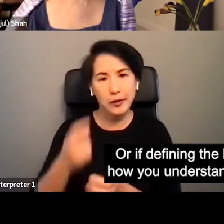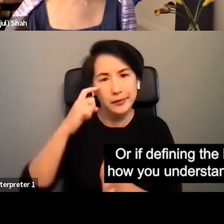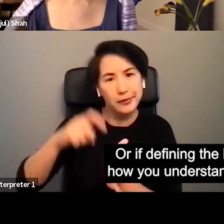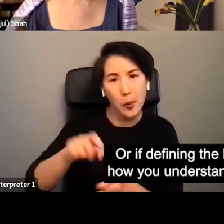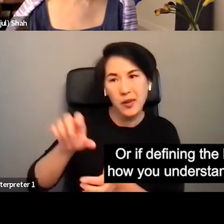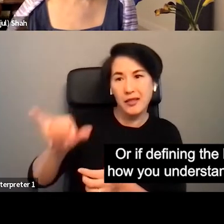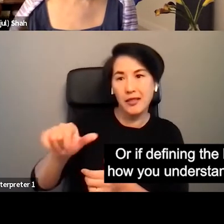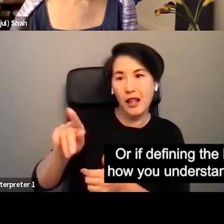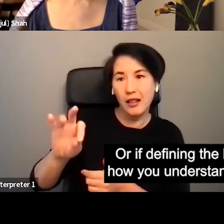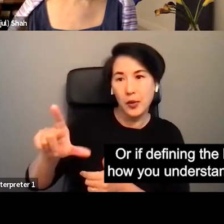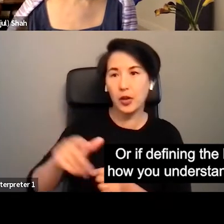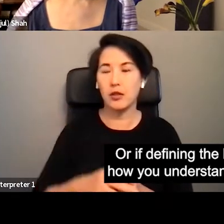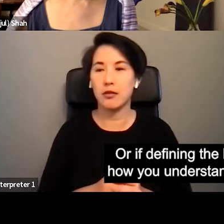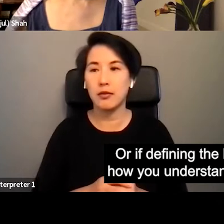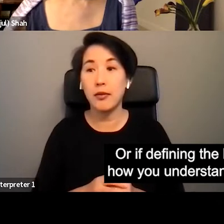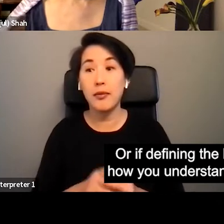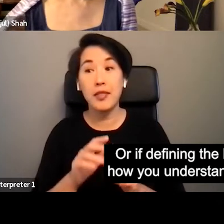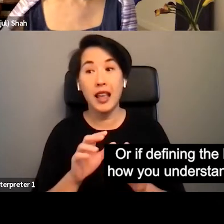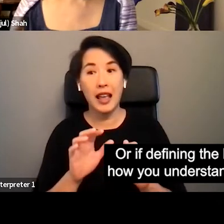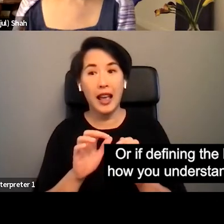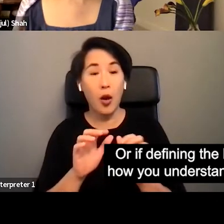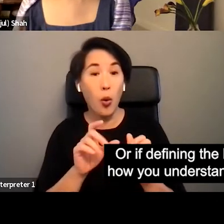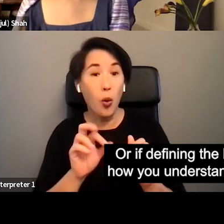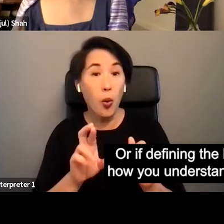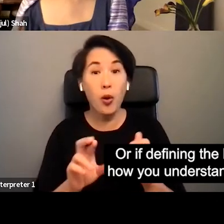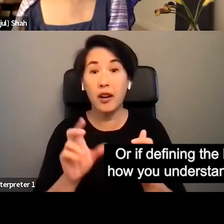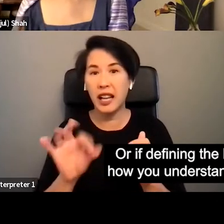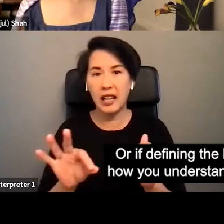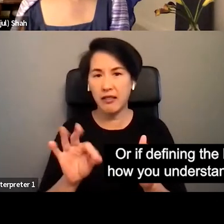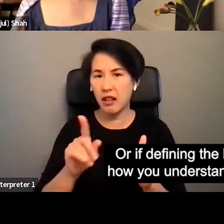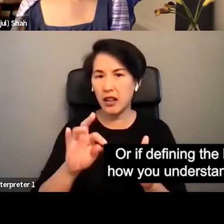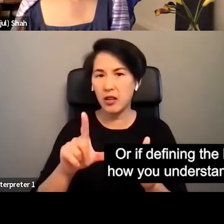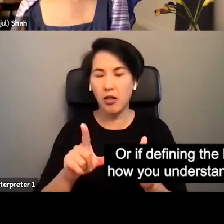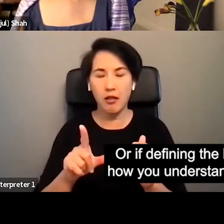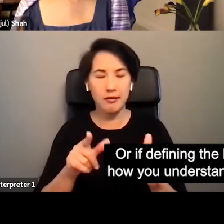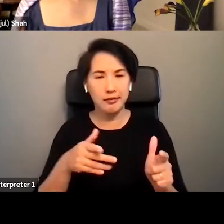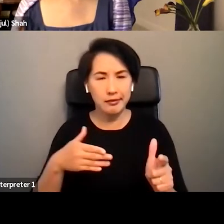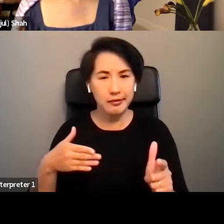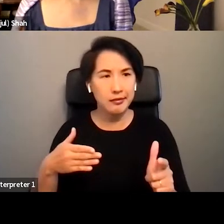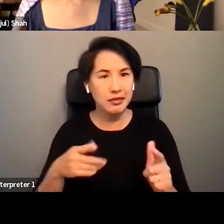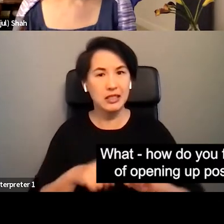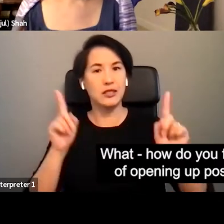if defining the lyrical is actually against how you understand the term to be working,